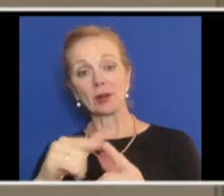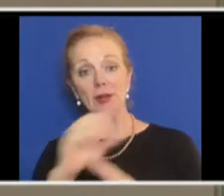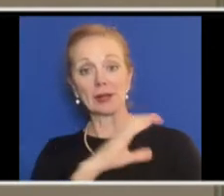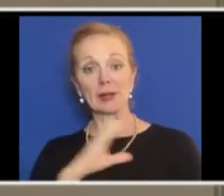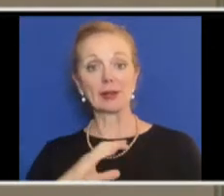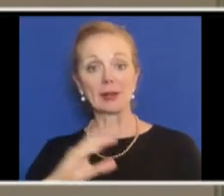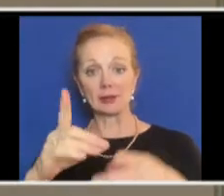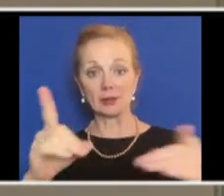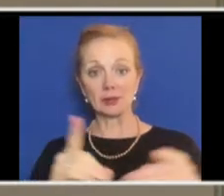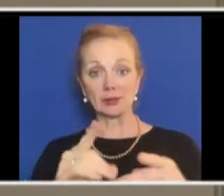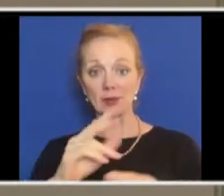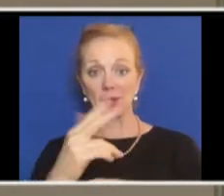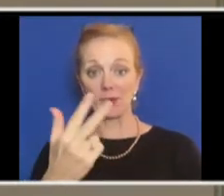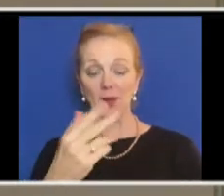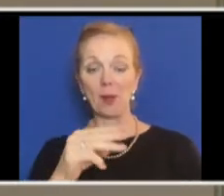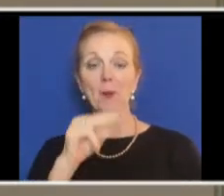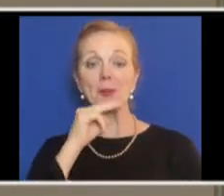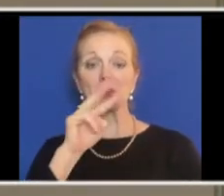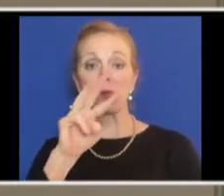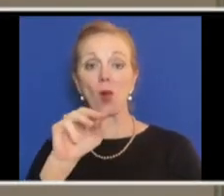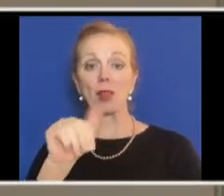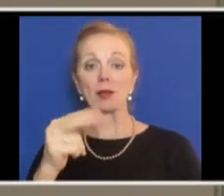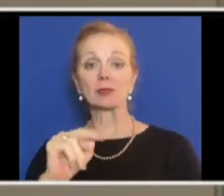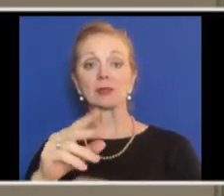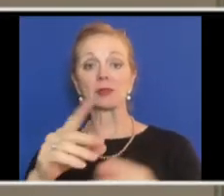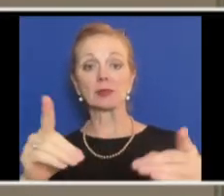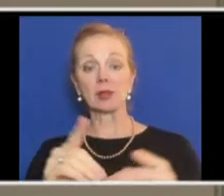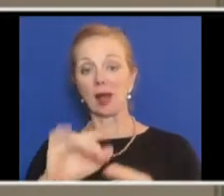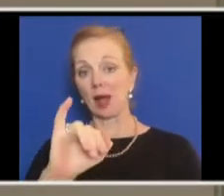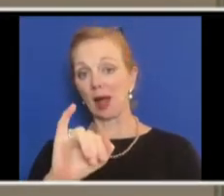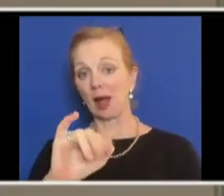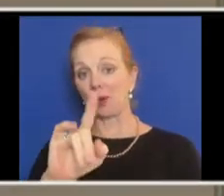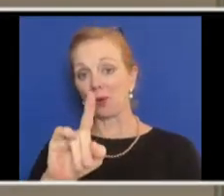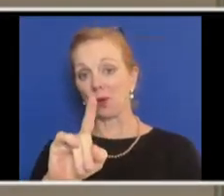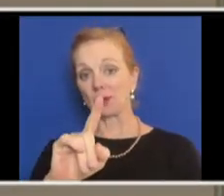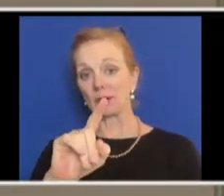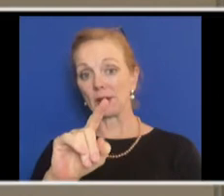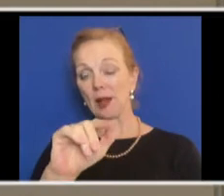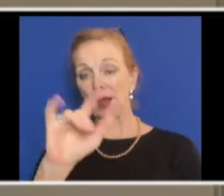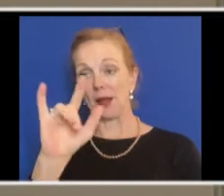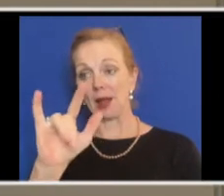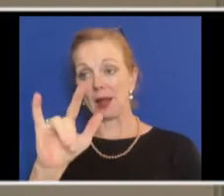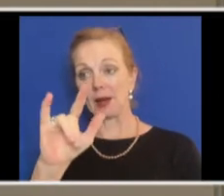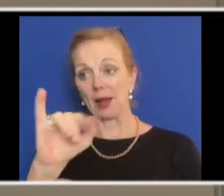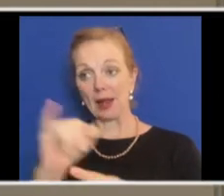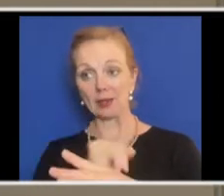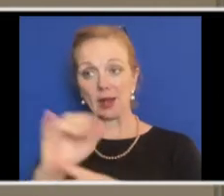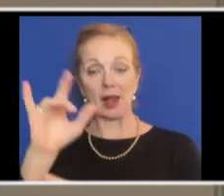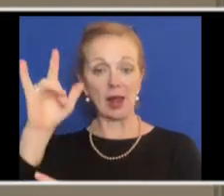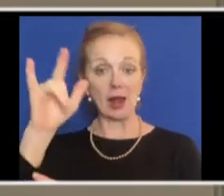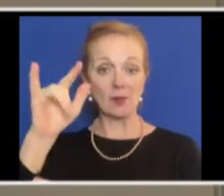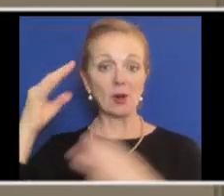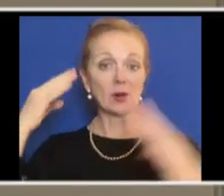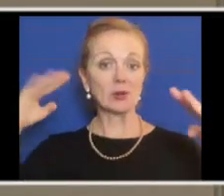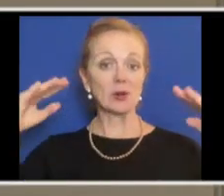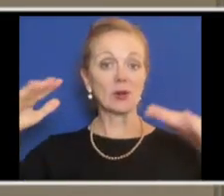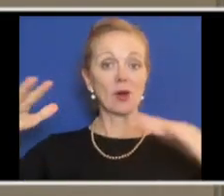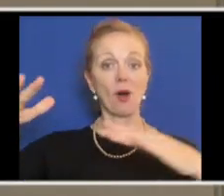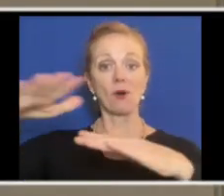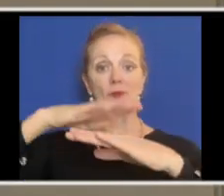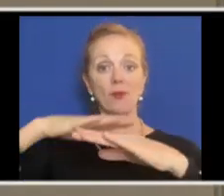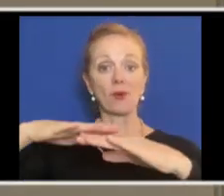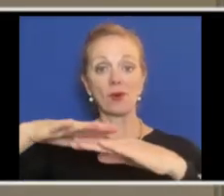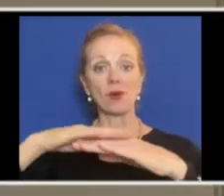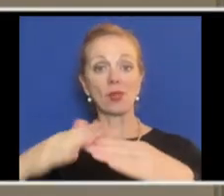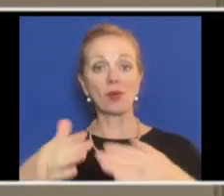Miss watlington's District current zoning is i-1 air light Industrial Airport with the airport noise overlay and